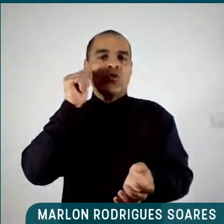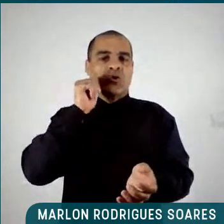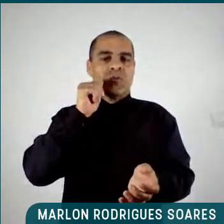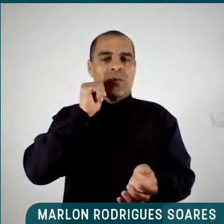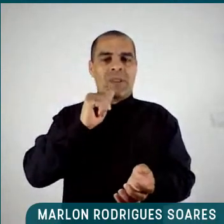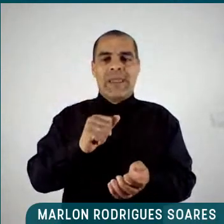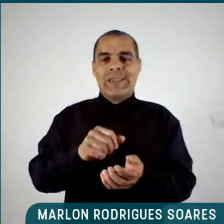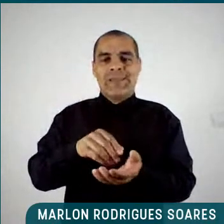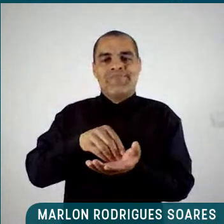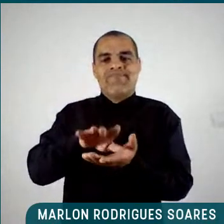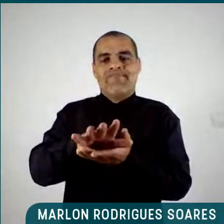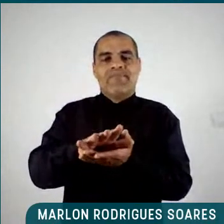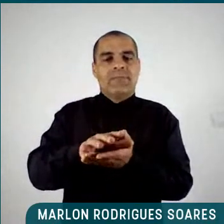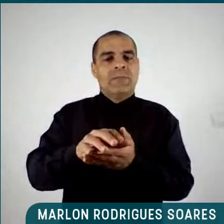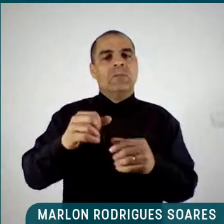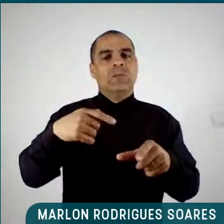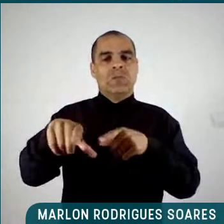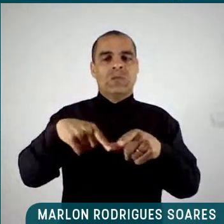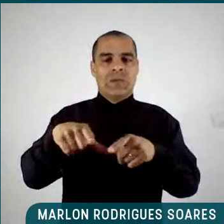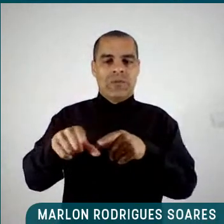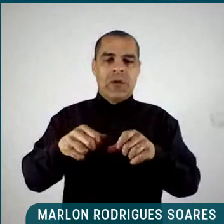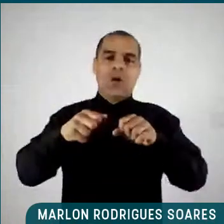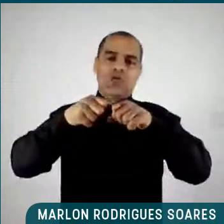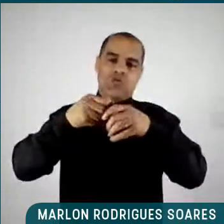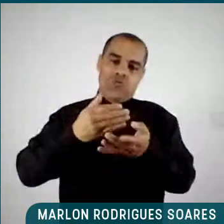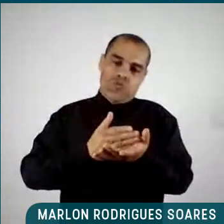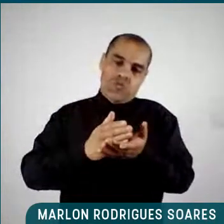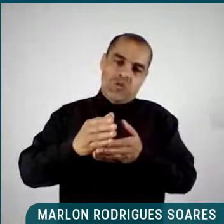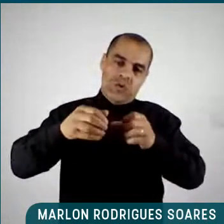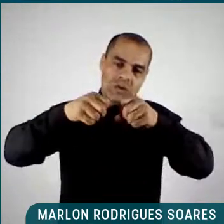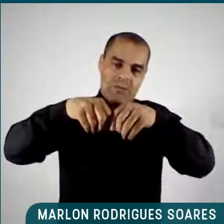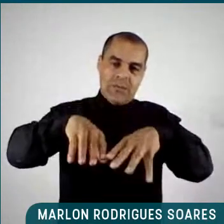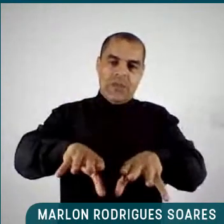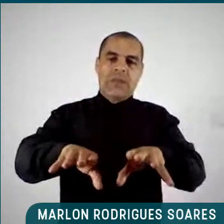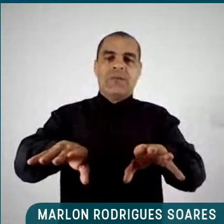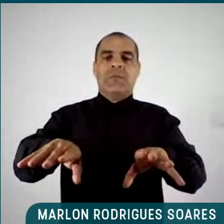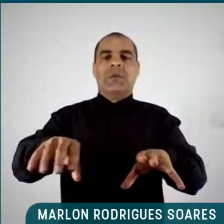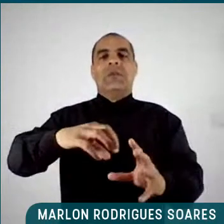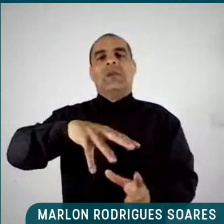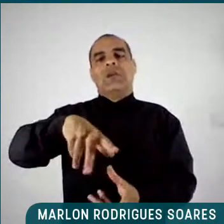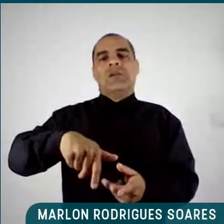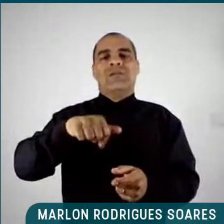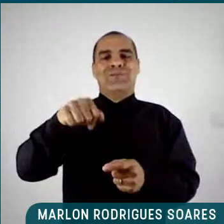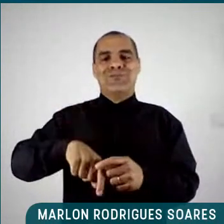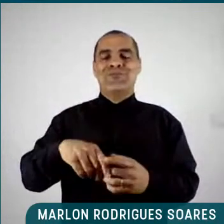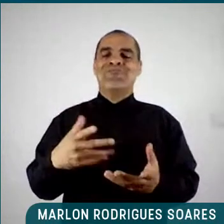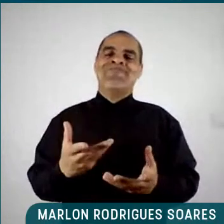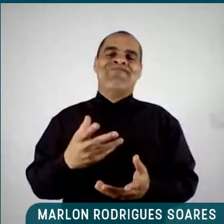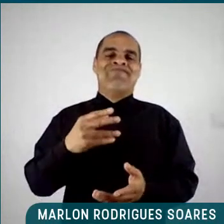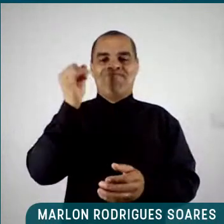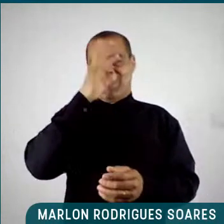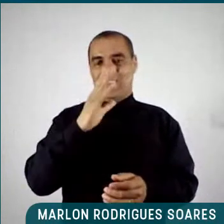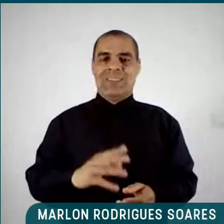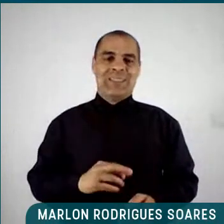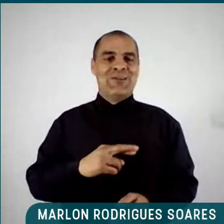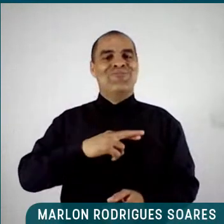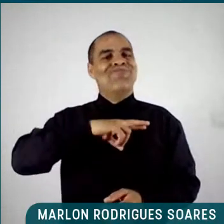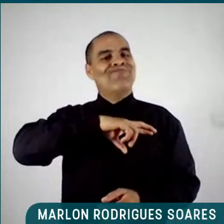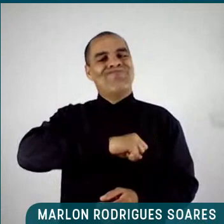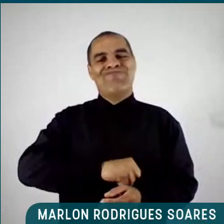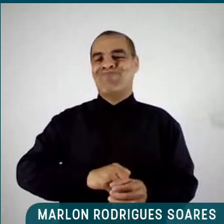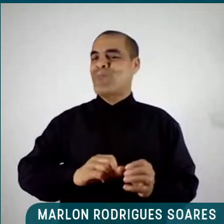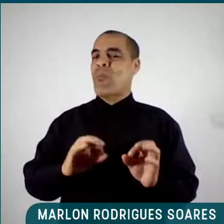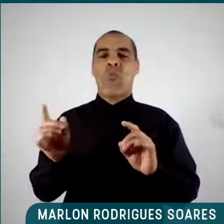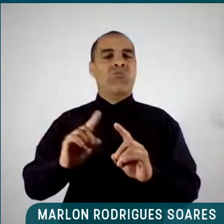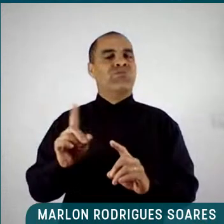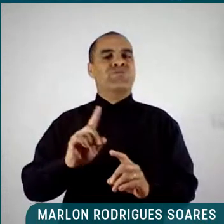million women that da lost their pandemia. jobs since the beginning of E assim, pandemic. não é nada romântico, não me And descredibilize it's not isso, romantic that.